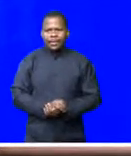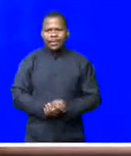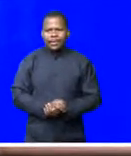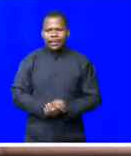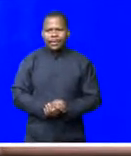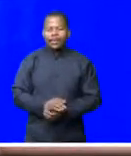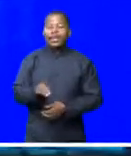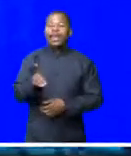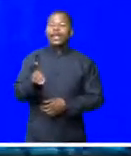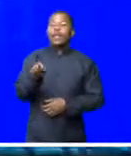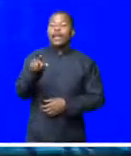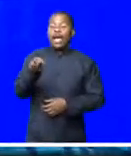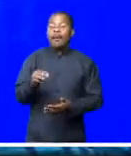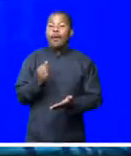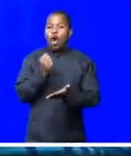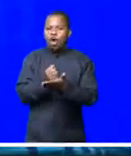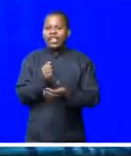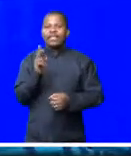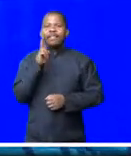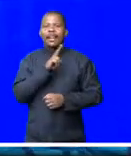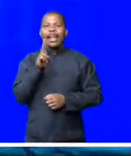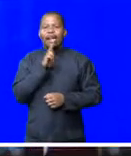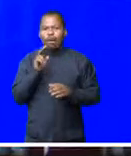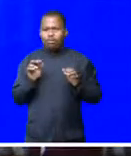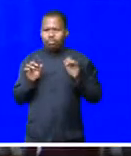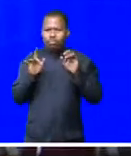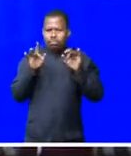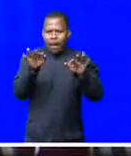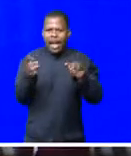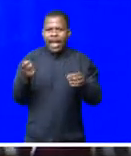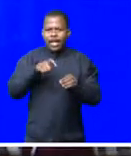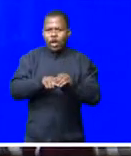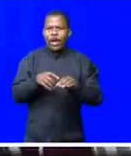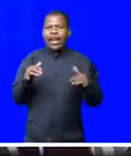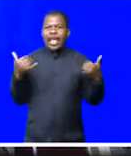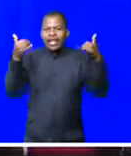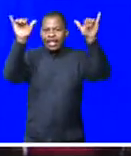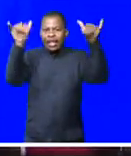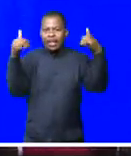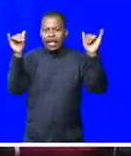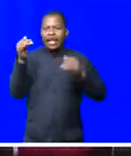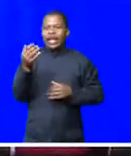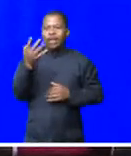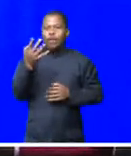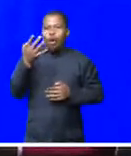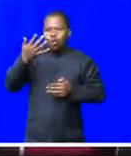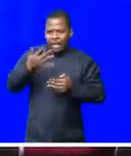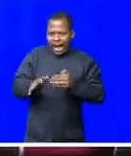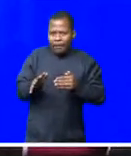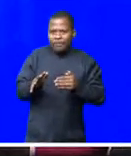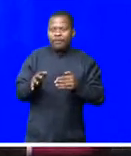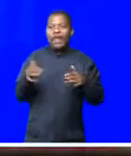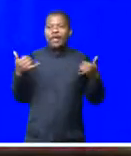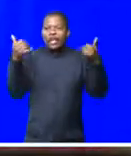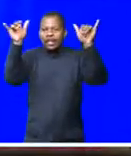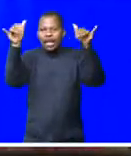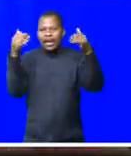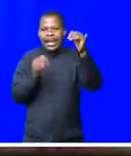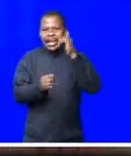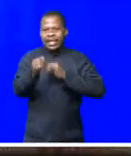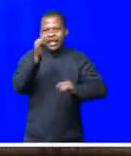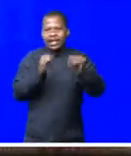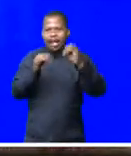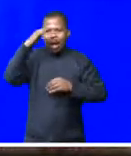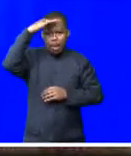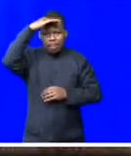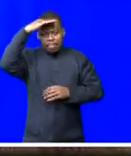Lihhovisi leliphini landvunankulu ngalesihlanu libambe esigaba sesine setinhlelo tekugubha langa lebantfu labanelibala i-International